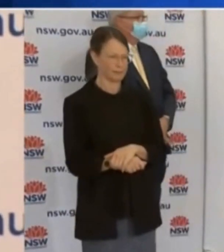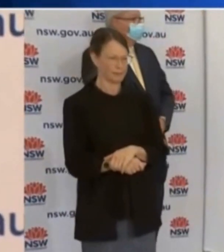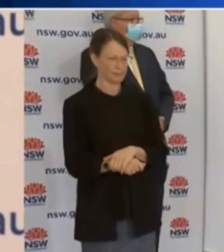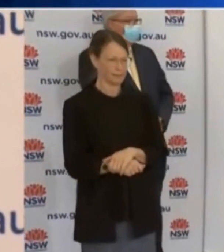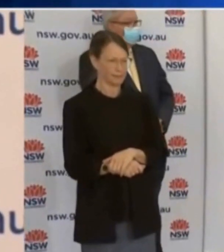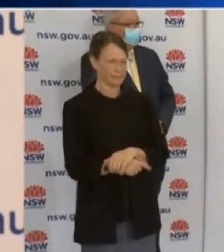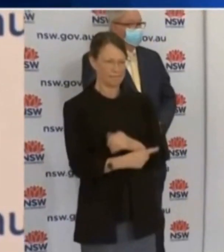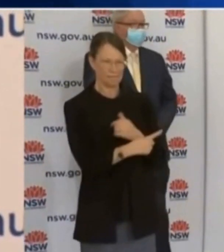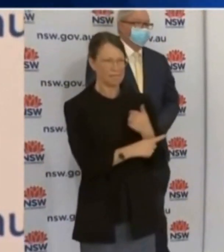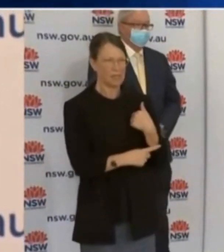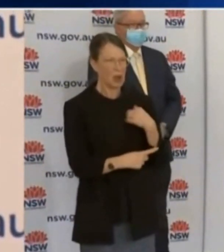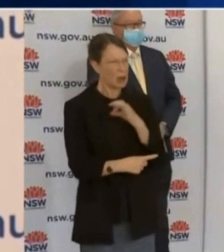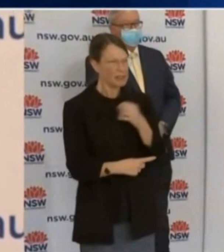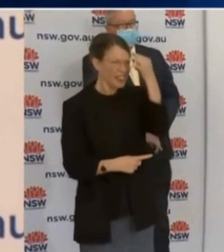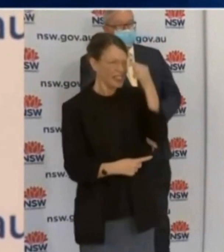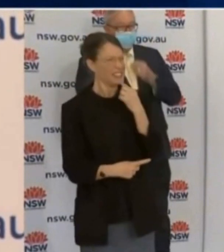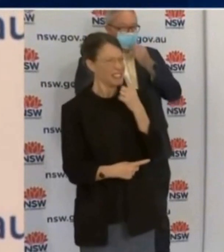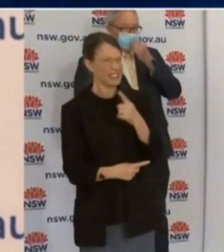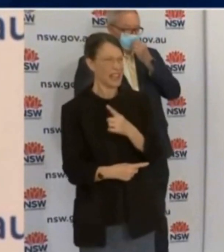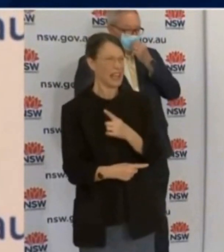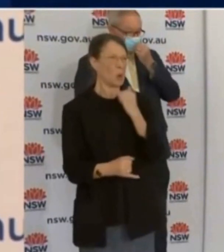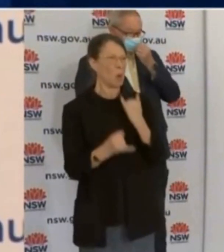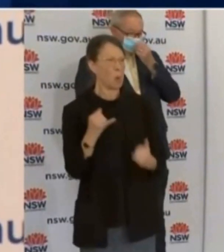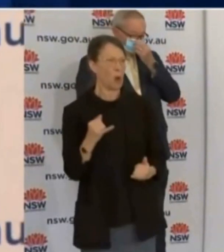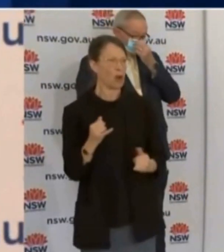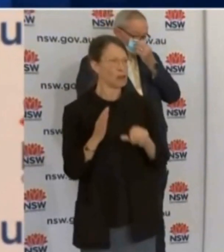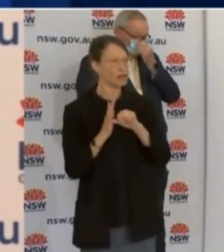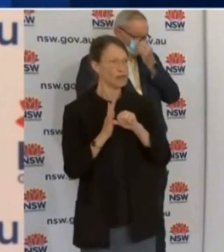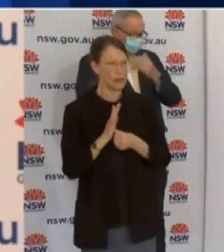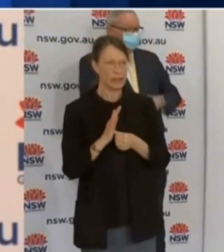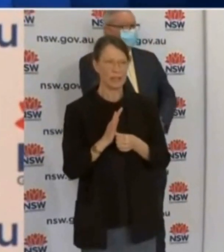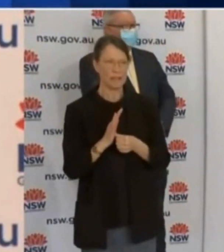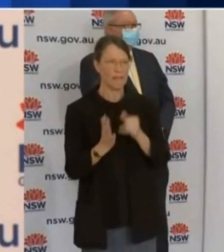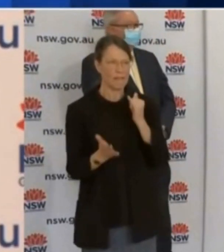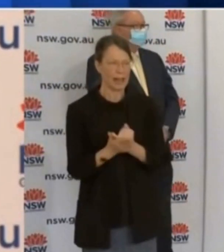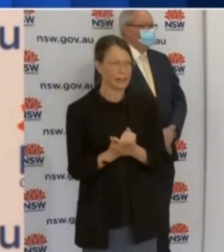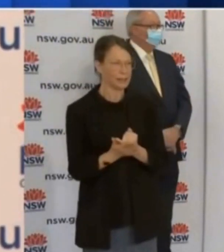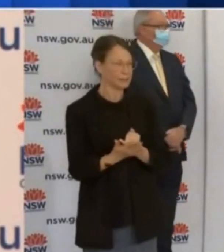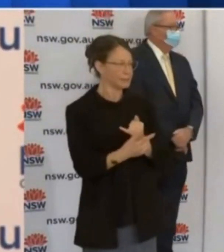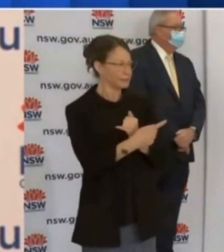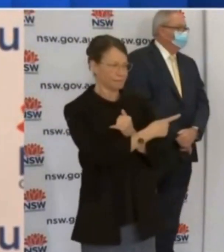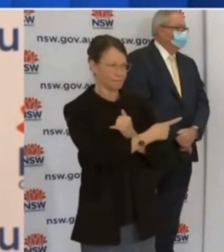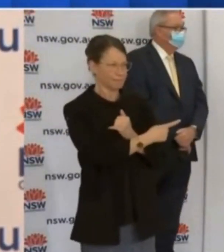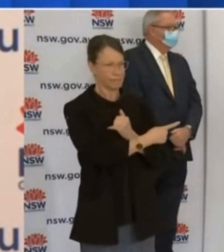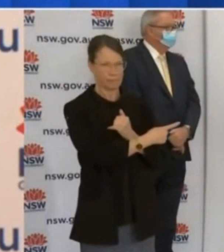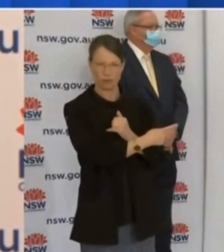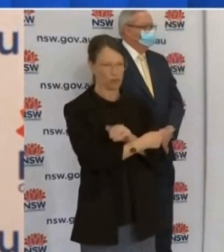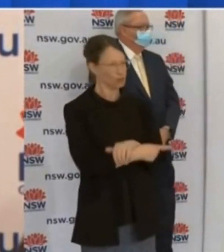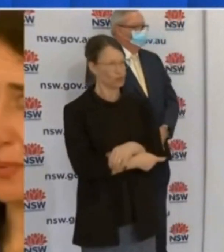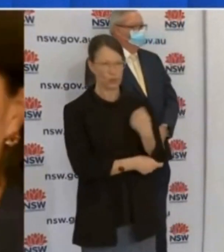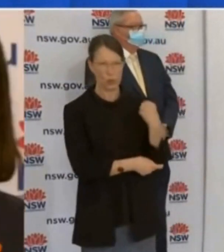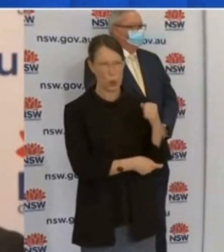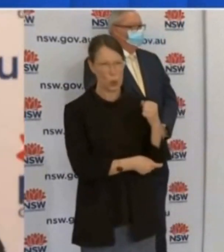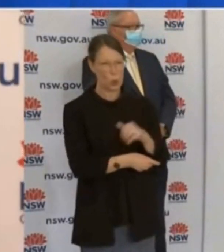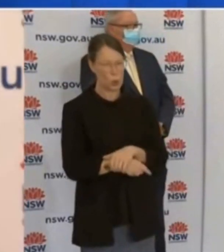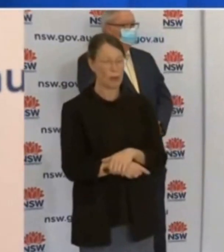sorry. I didn't take that from what the Premier had said. No, I didn't. I'm sorry, this is a